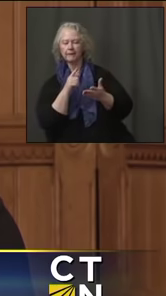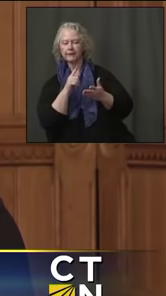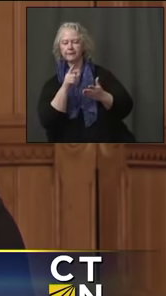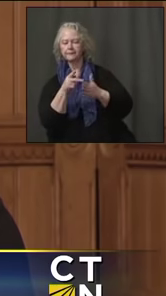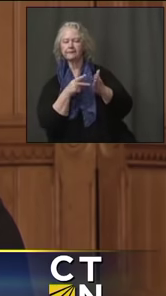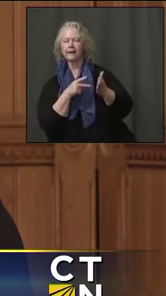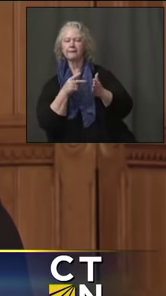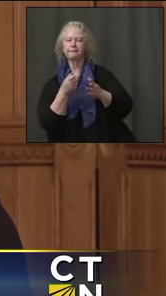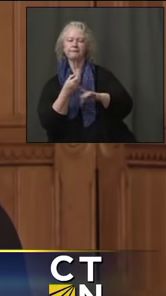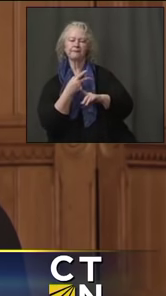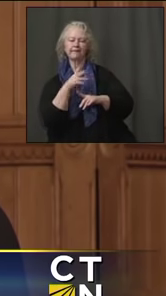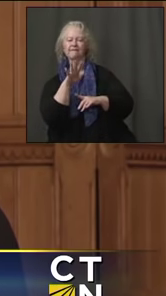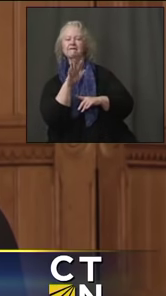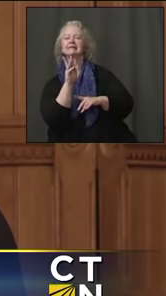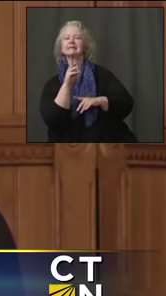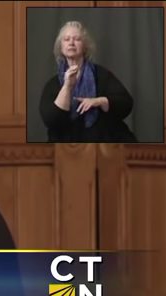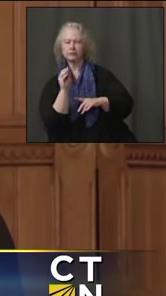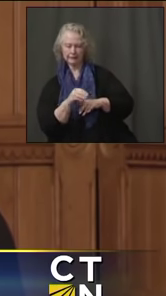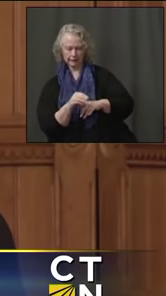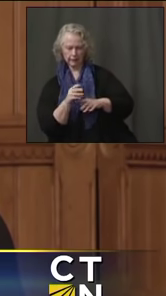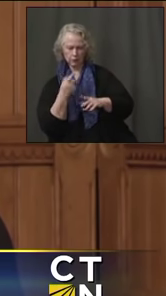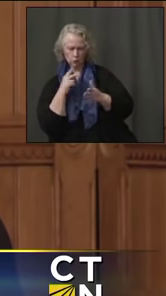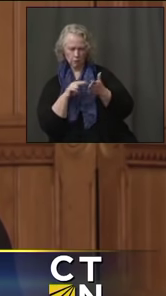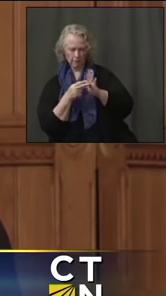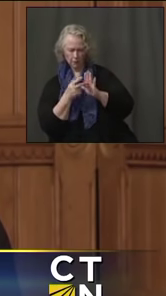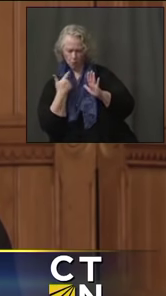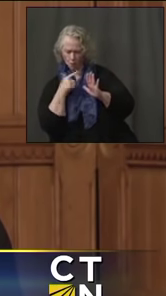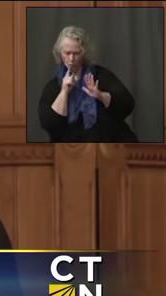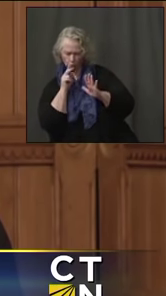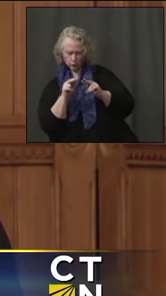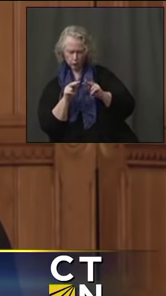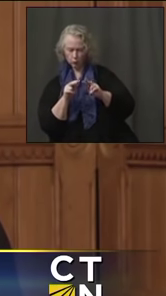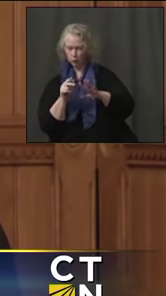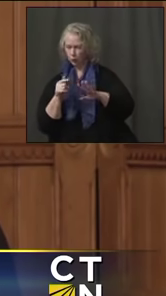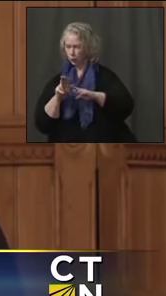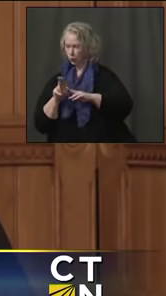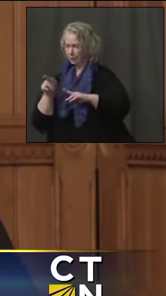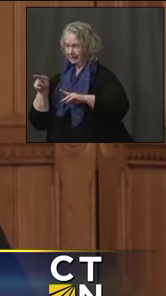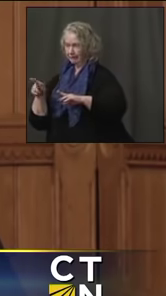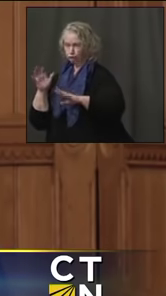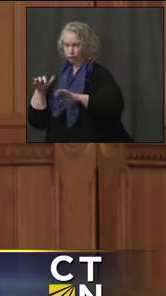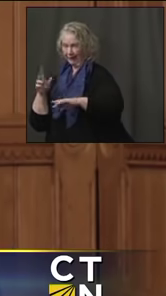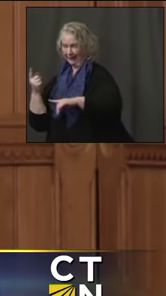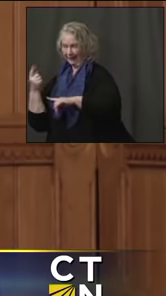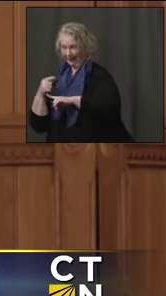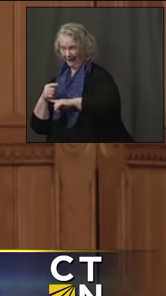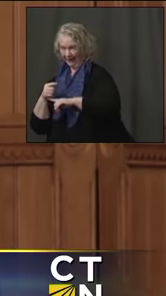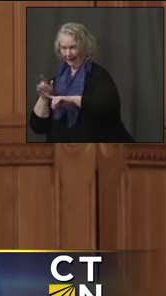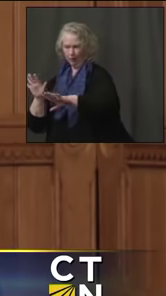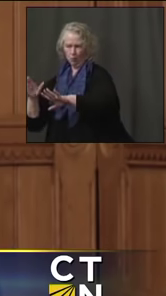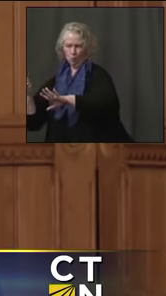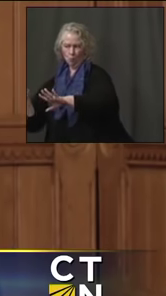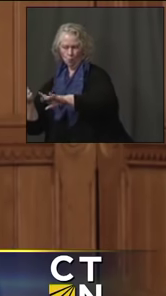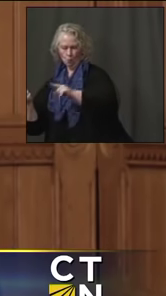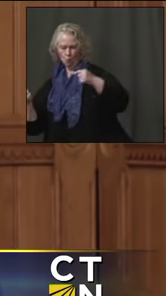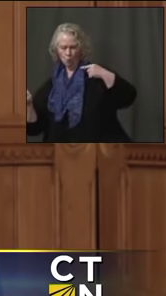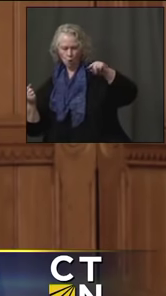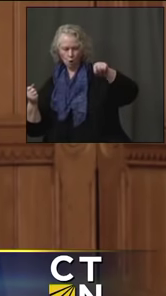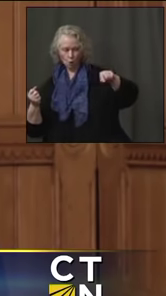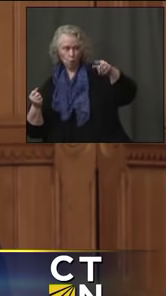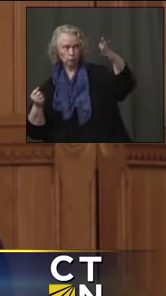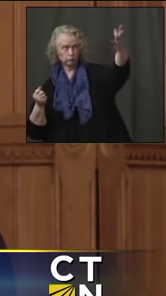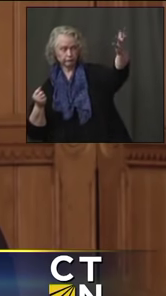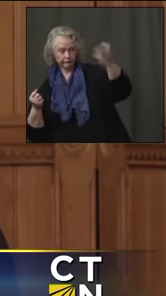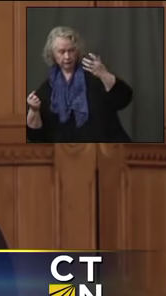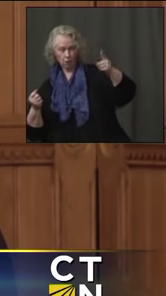reimbursement. And so obviously the state is going to seek to stretch that rainy day fund and utilize its 100% funding source first. Some